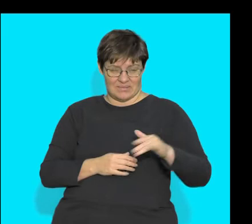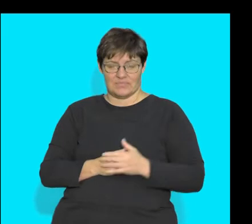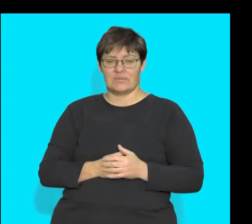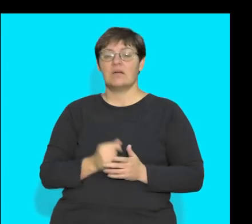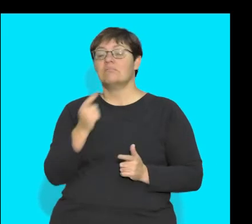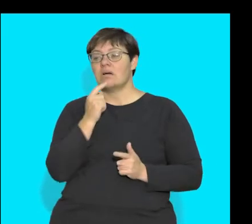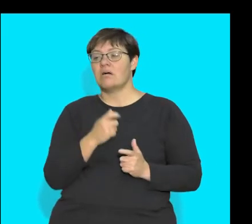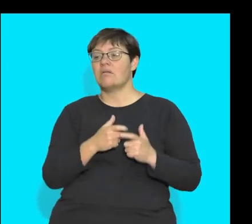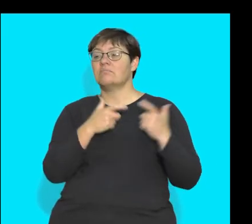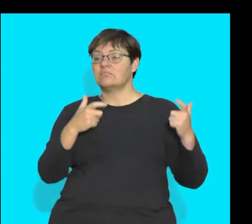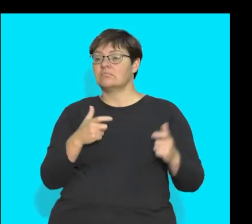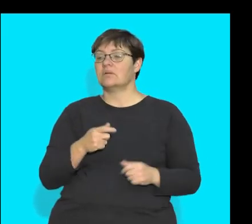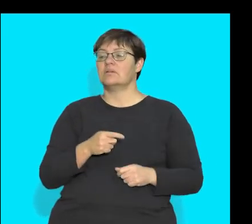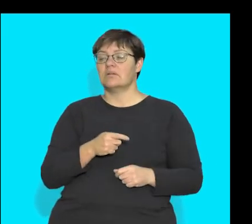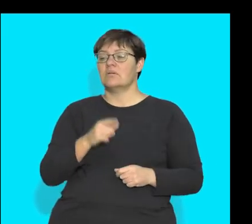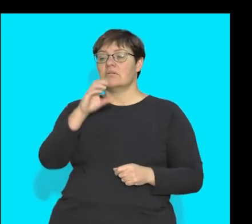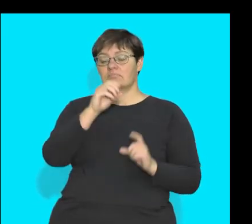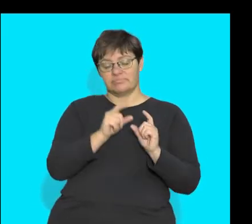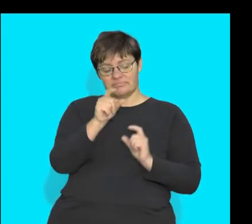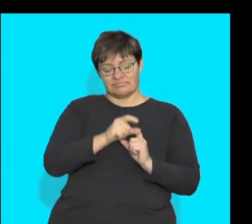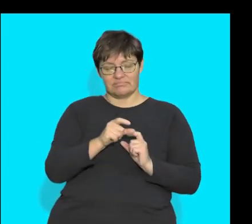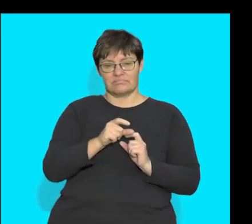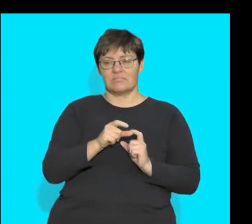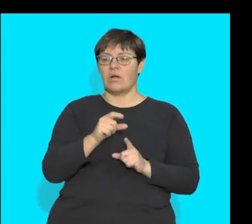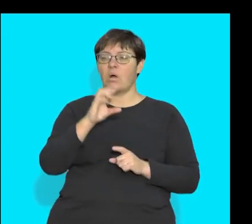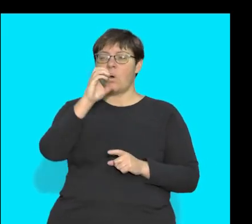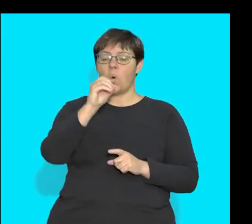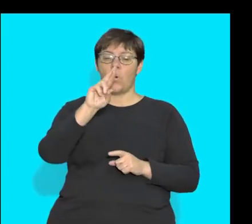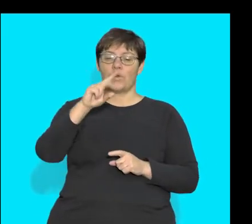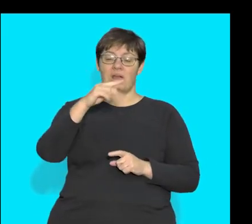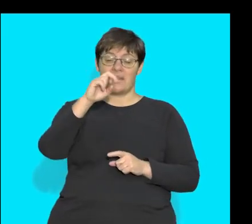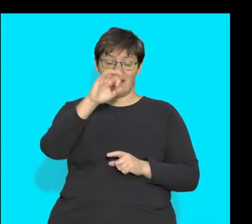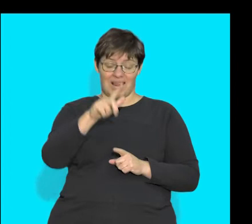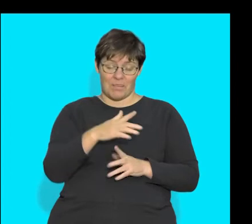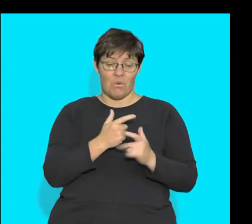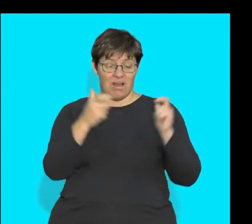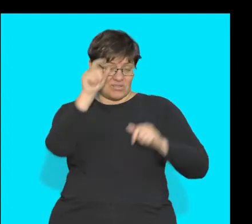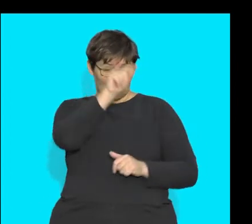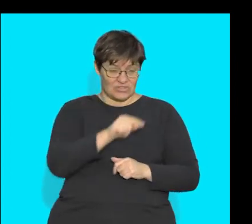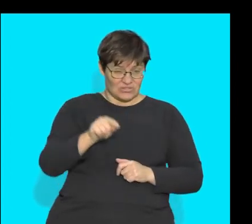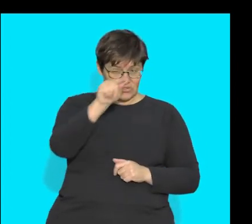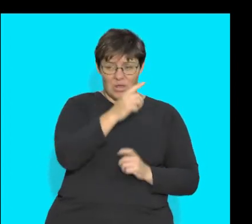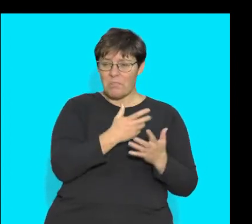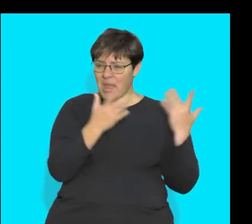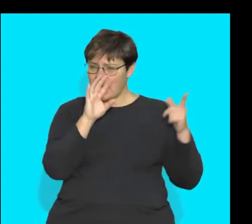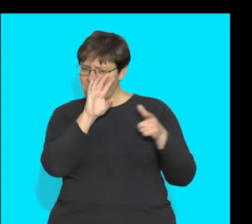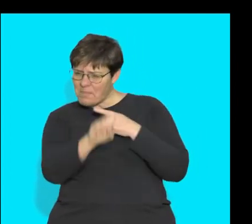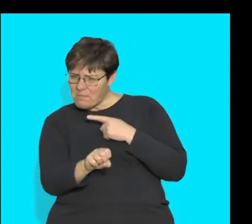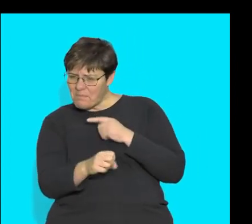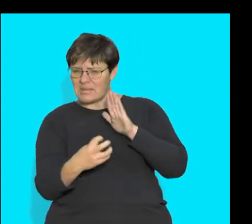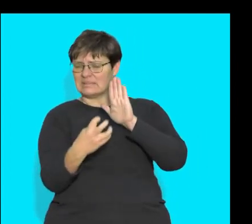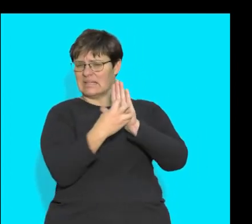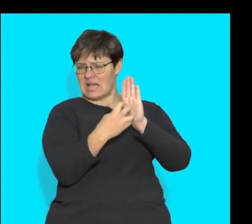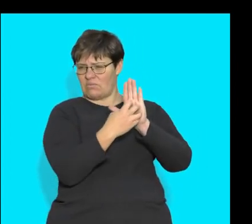section represents an organelle. Now, guys, this is one of the trickiest things you need to do is very often you're